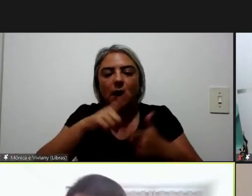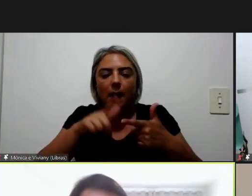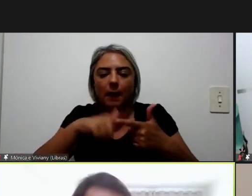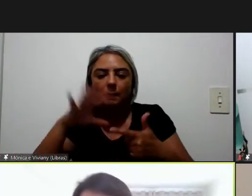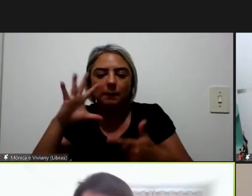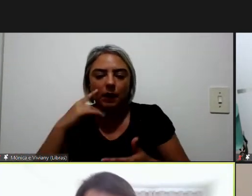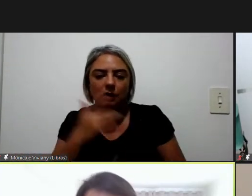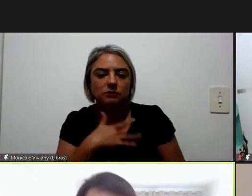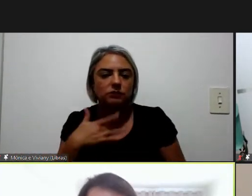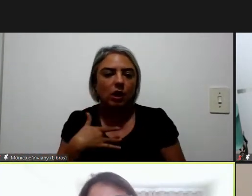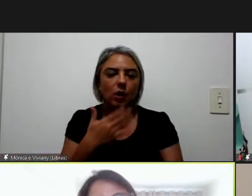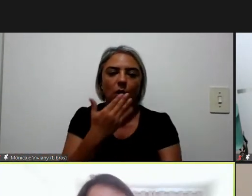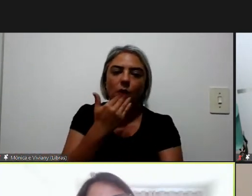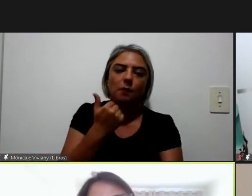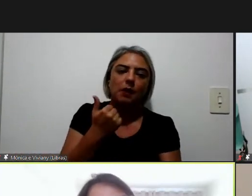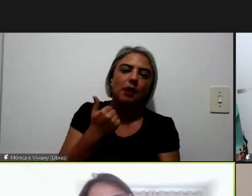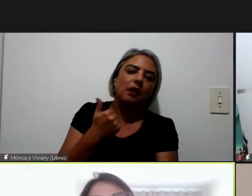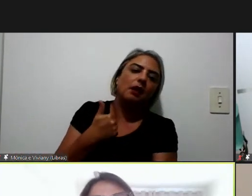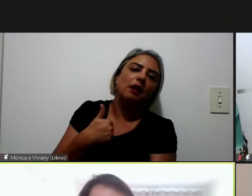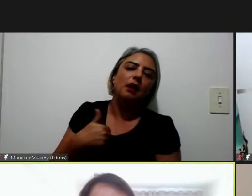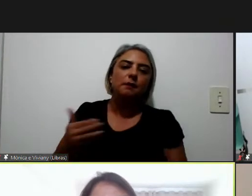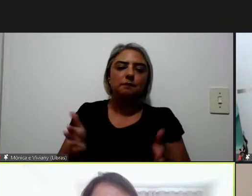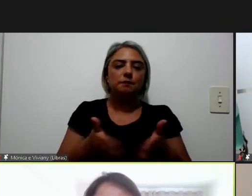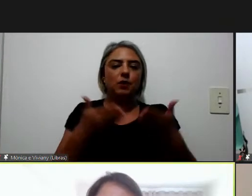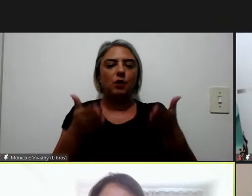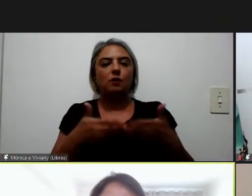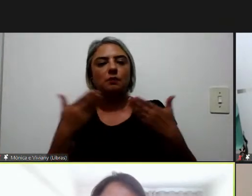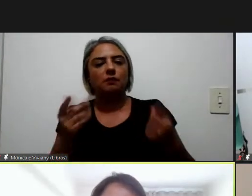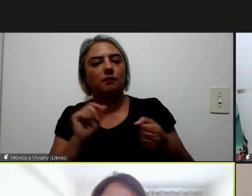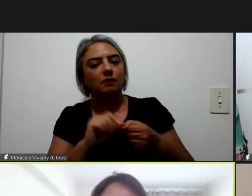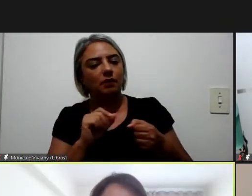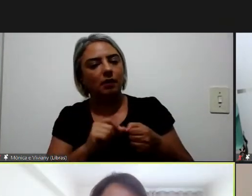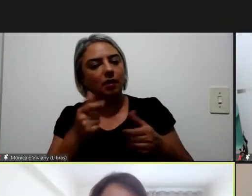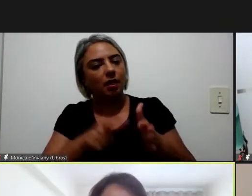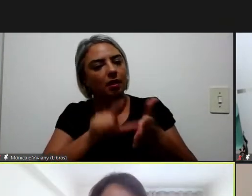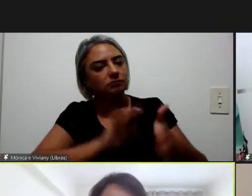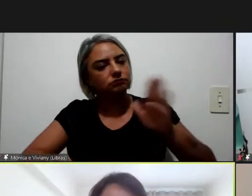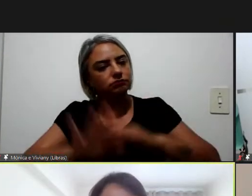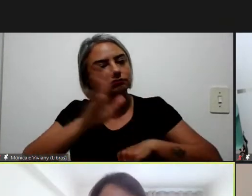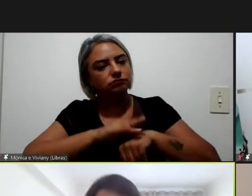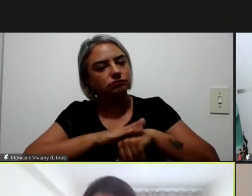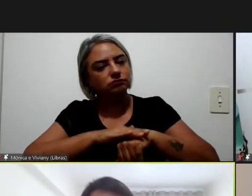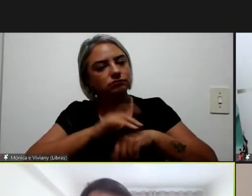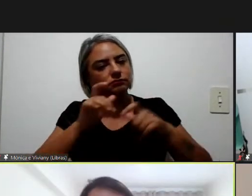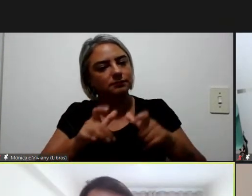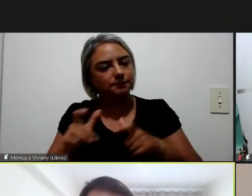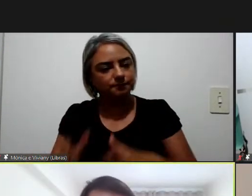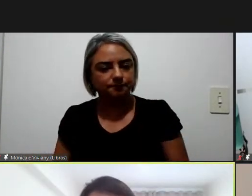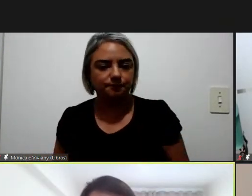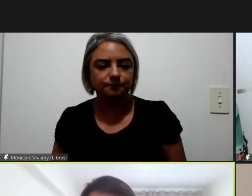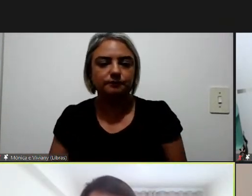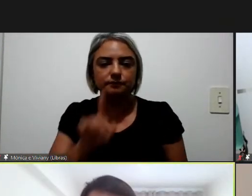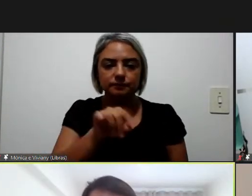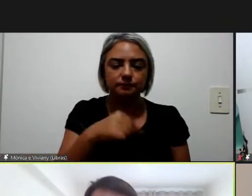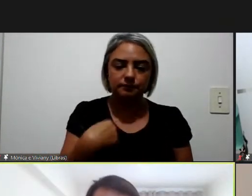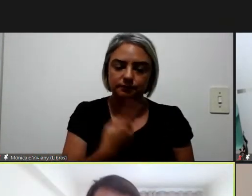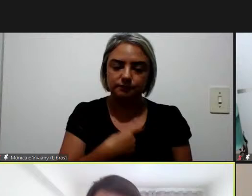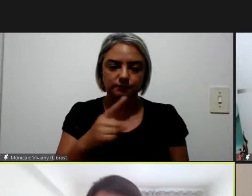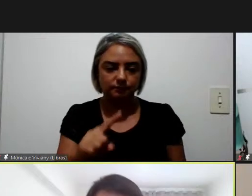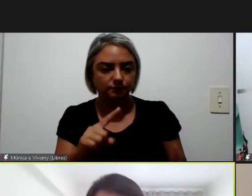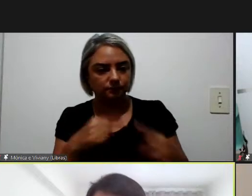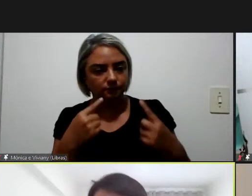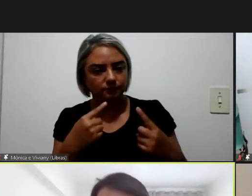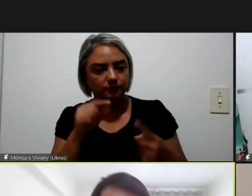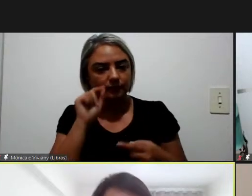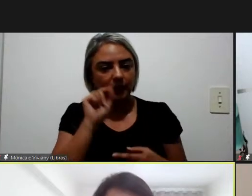to solve the health problems and nutrition, food, and promote and be able to do the prevention of the diseases for that territory. This